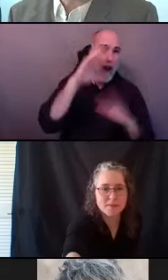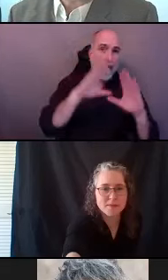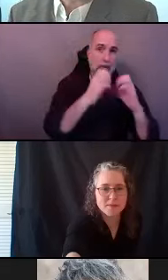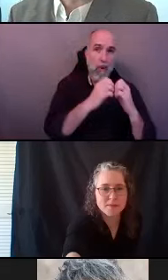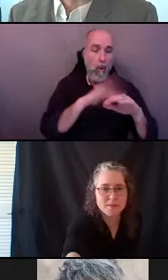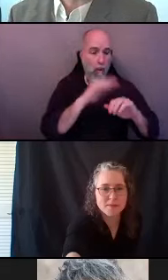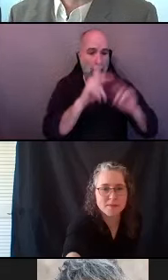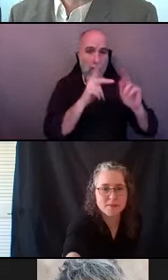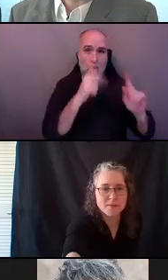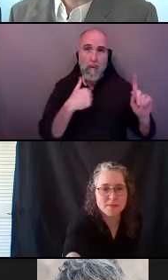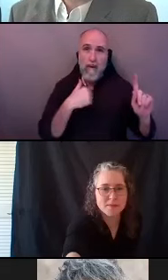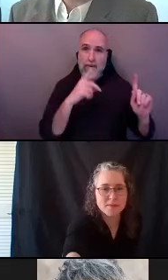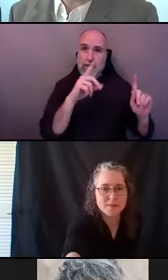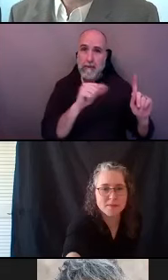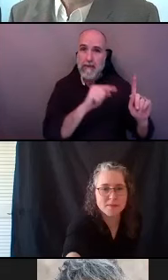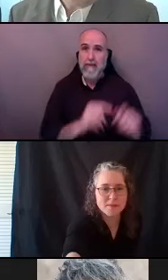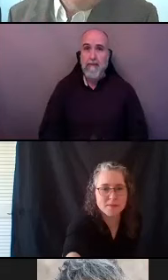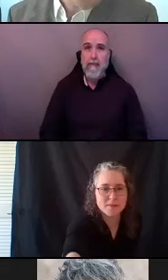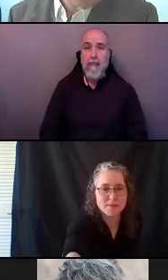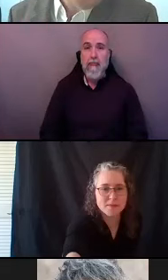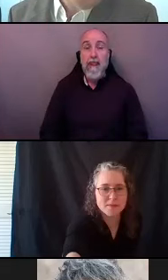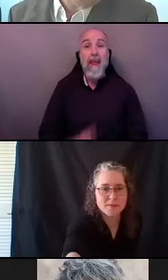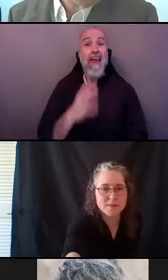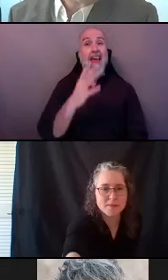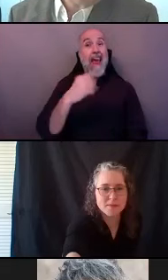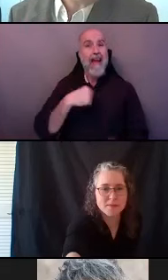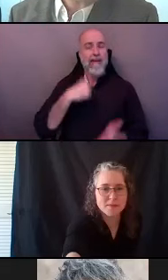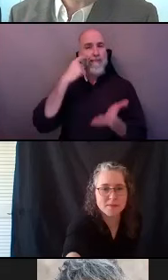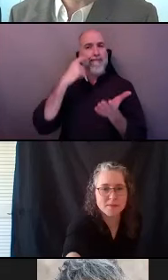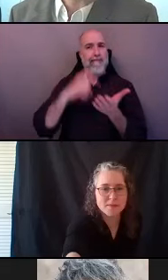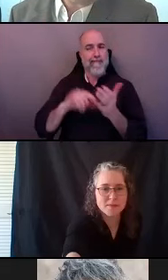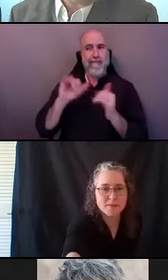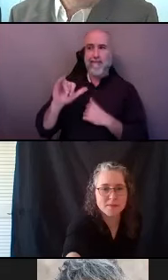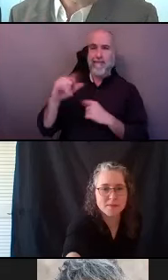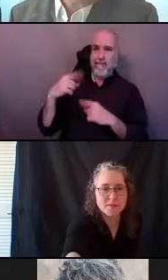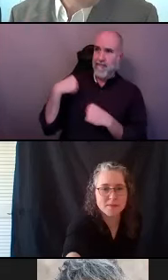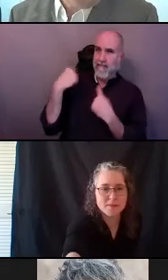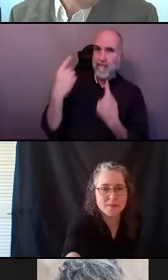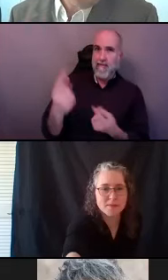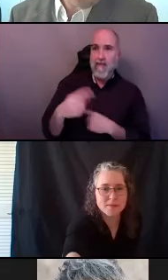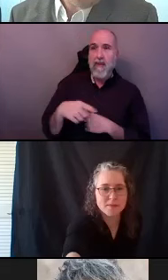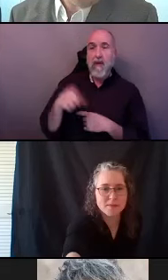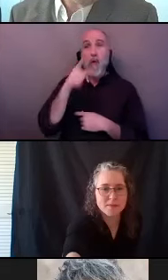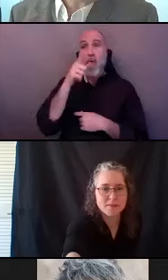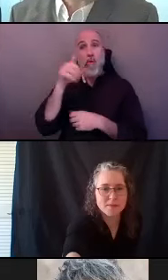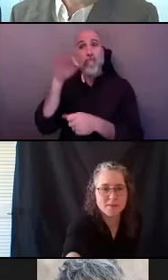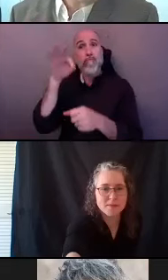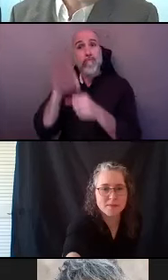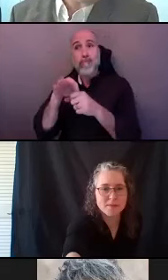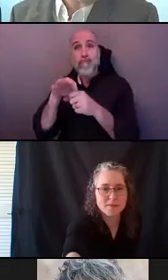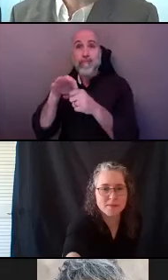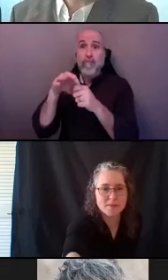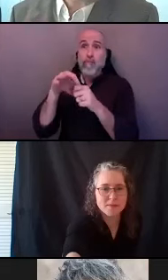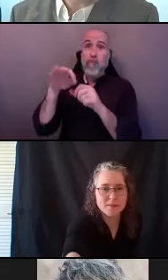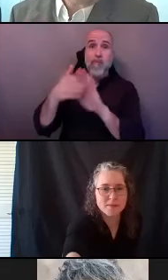people with disabilities. And we've also found over the years that elected officials who have a personal story of maybe a